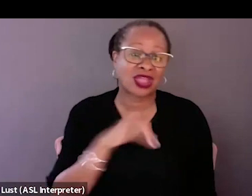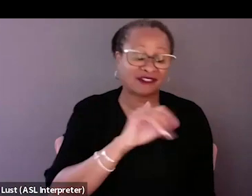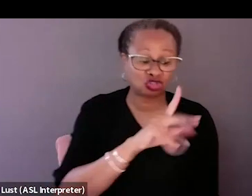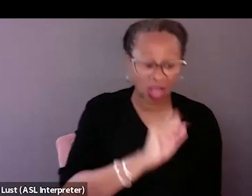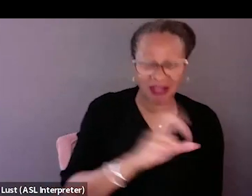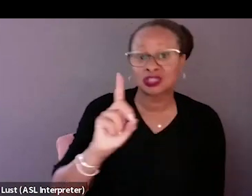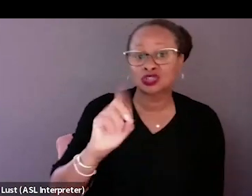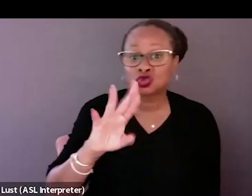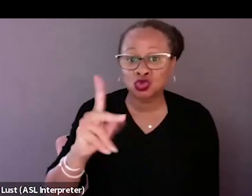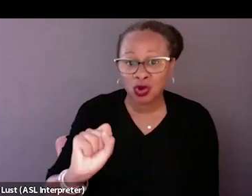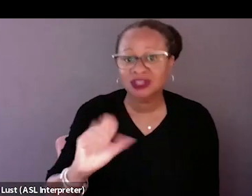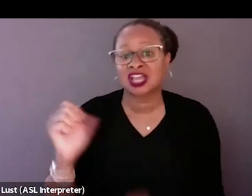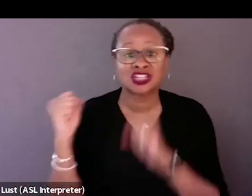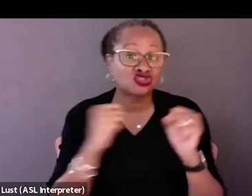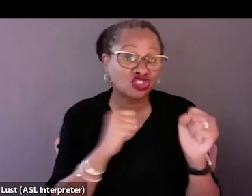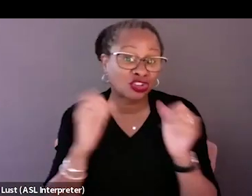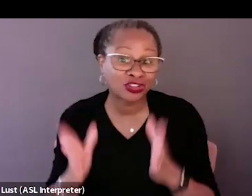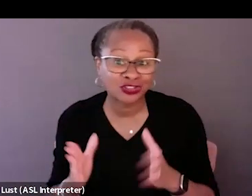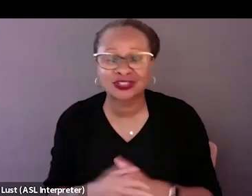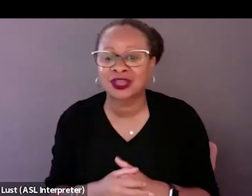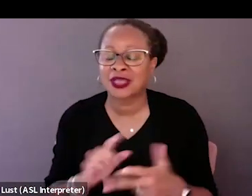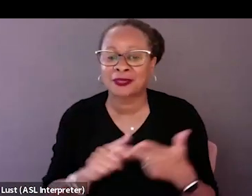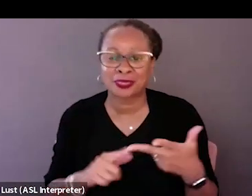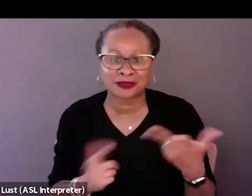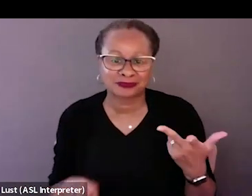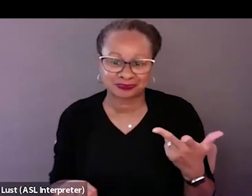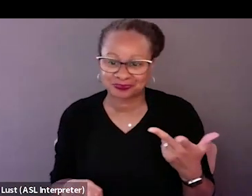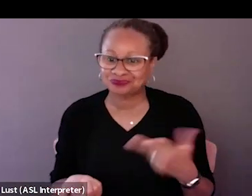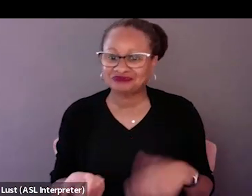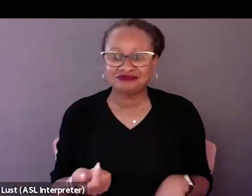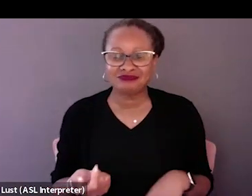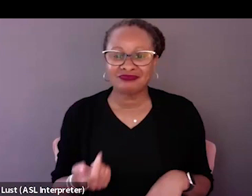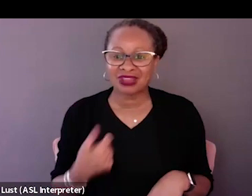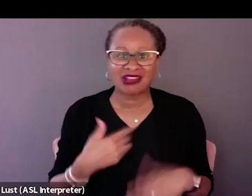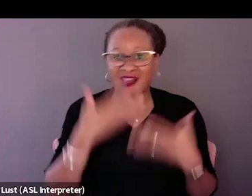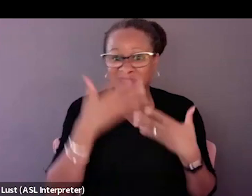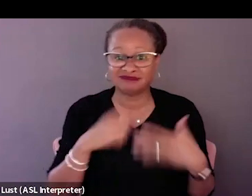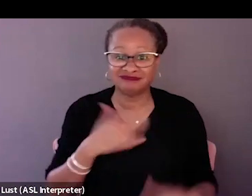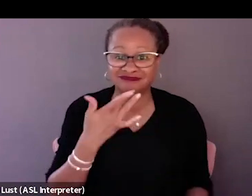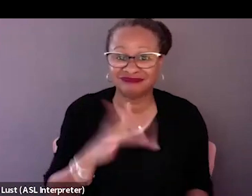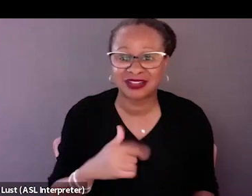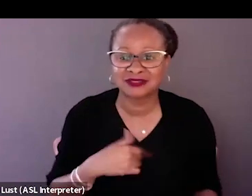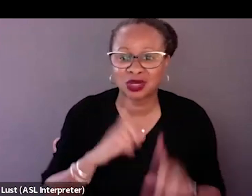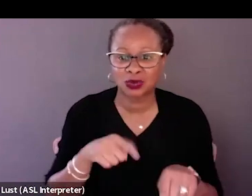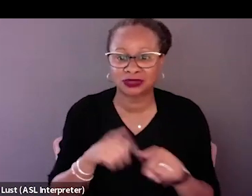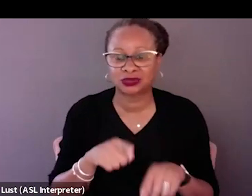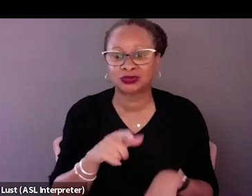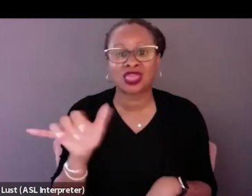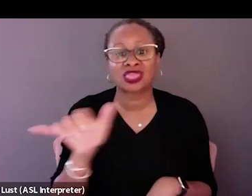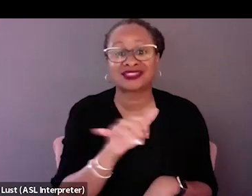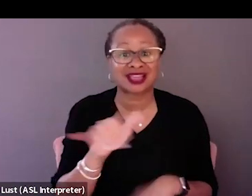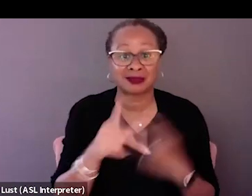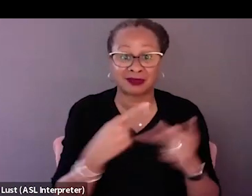there were, you know, cheerleaders. And, you know, I had the unfortunate luck of like going to those kinds of